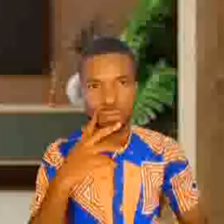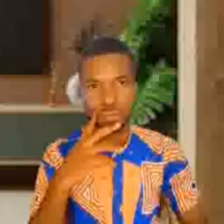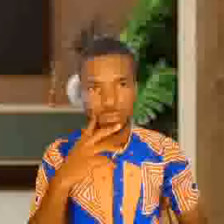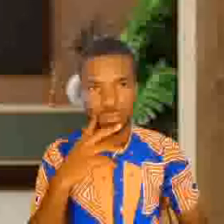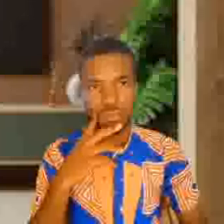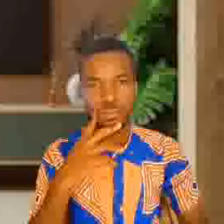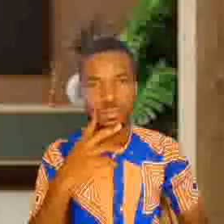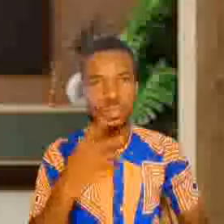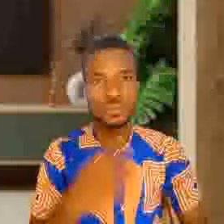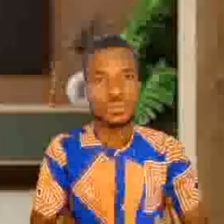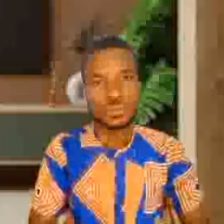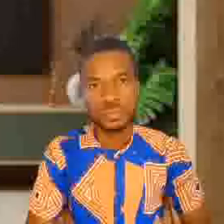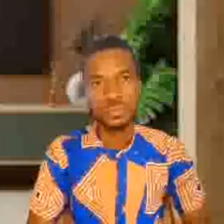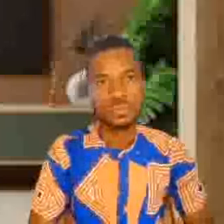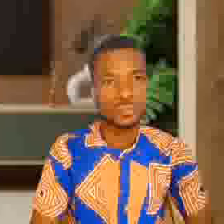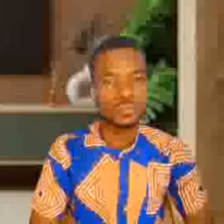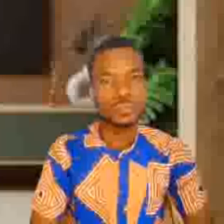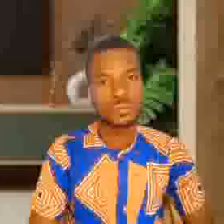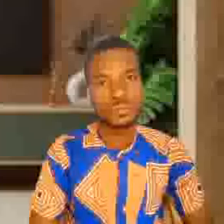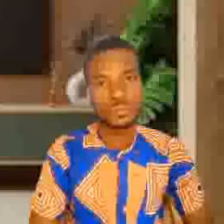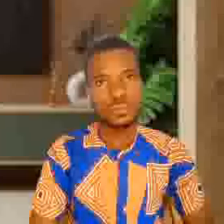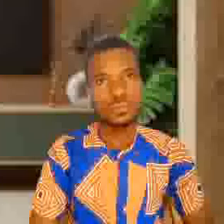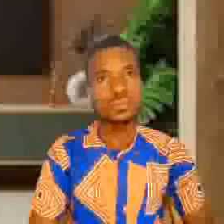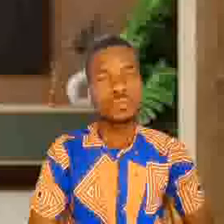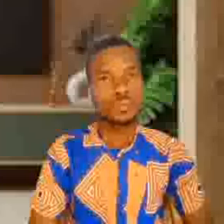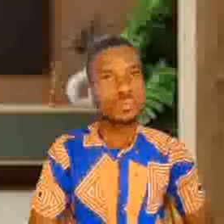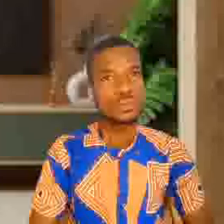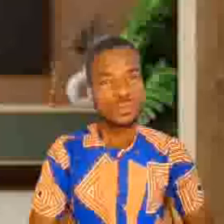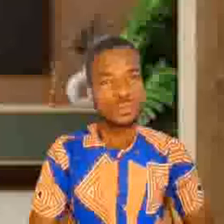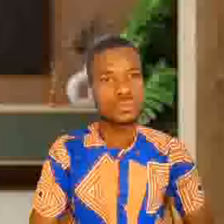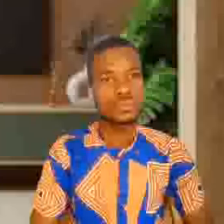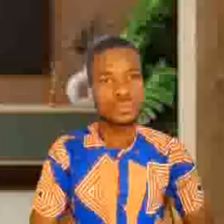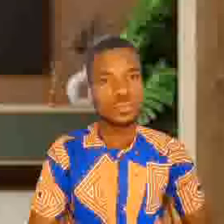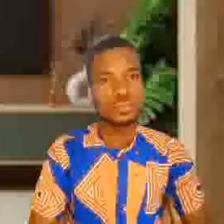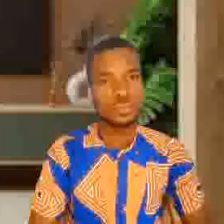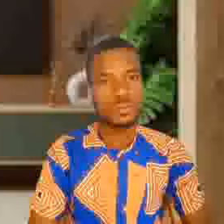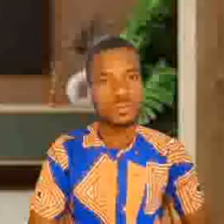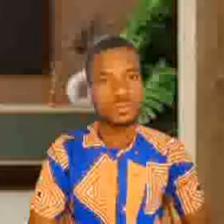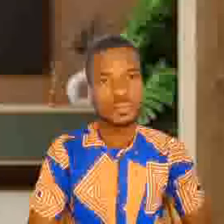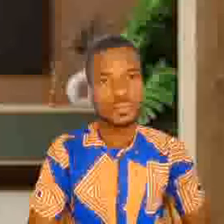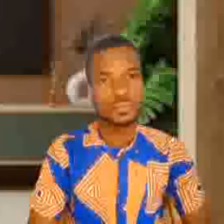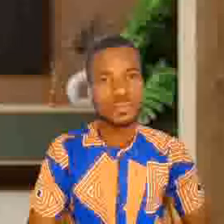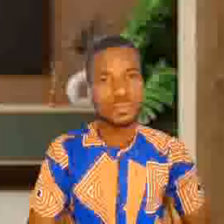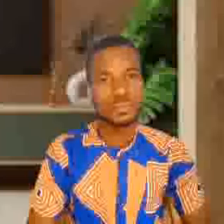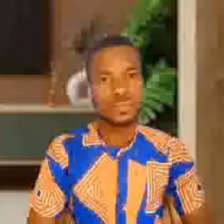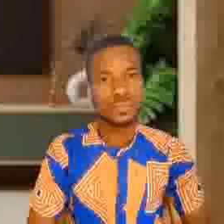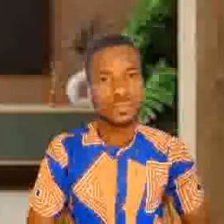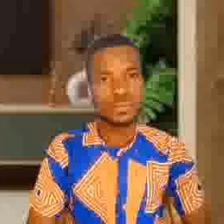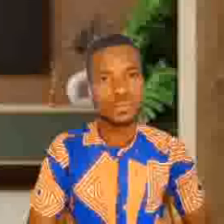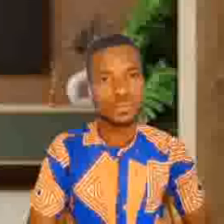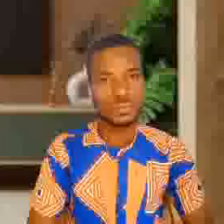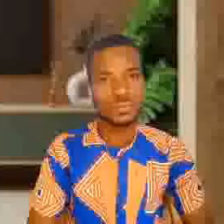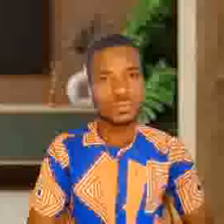That was when I ran into four angels. They suspended time. This thing you call time was suspended.